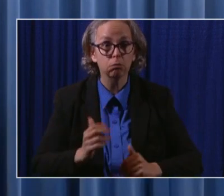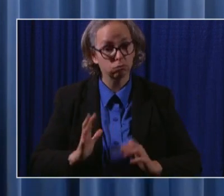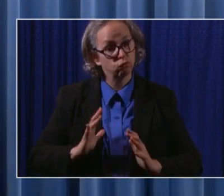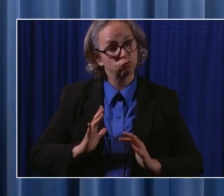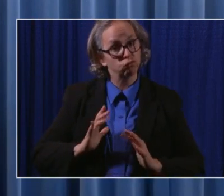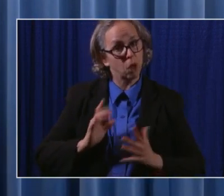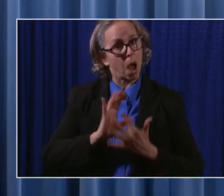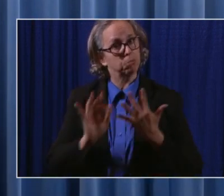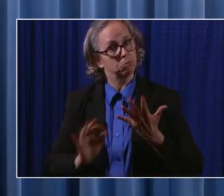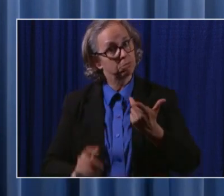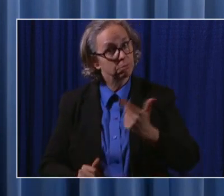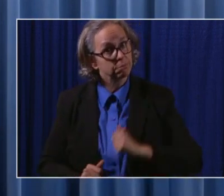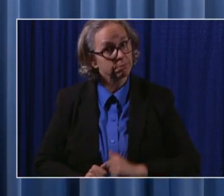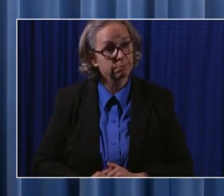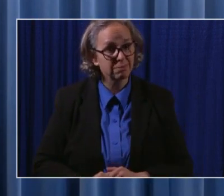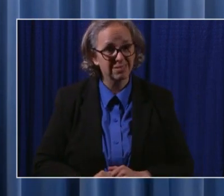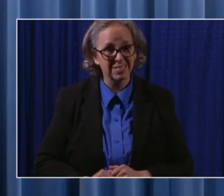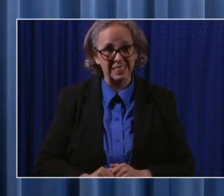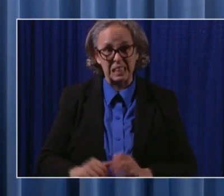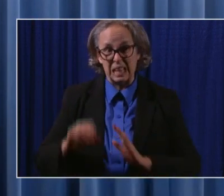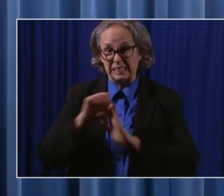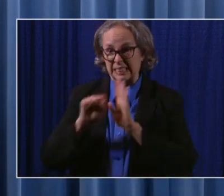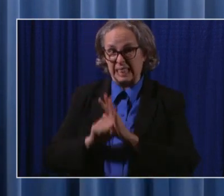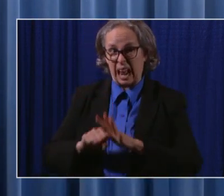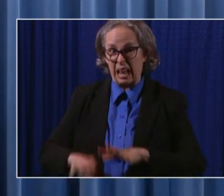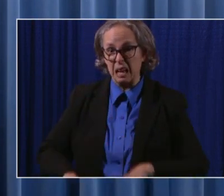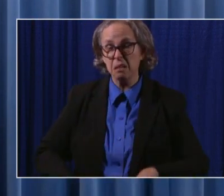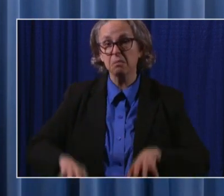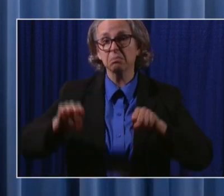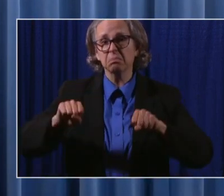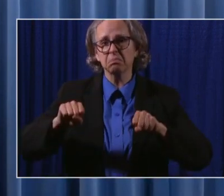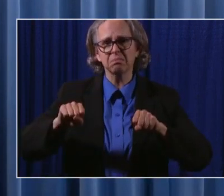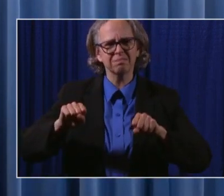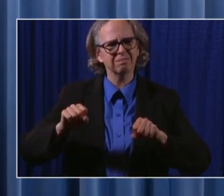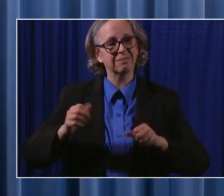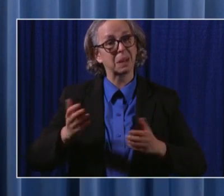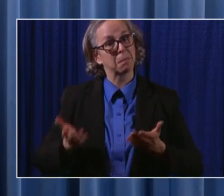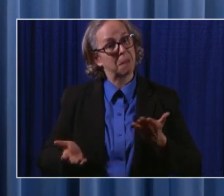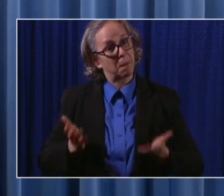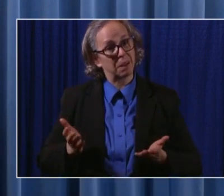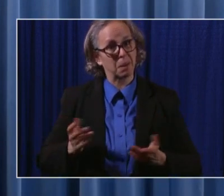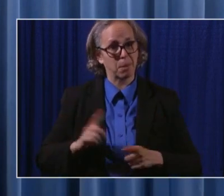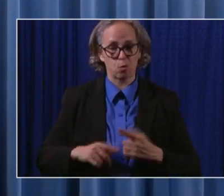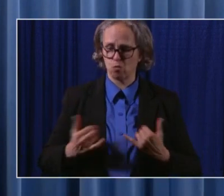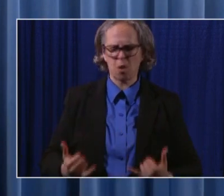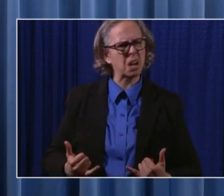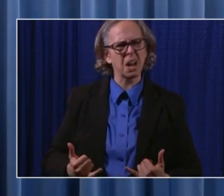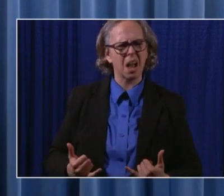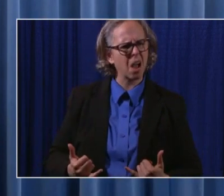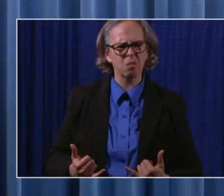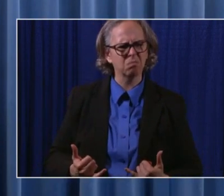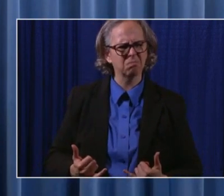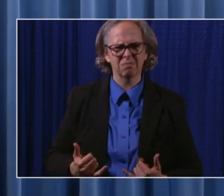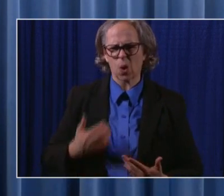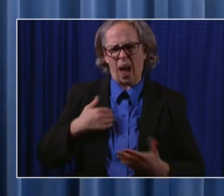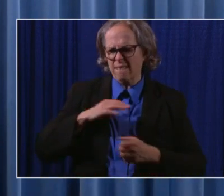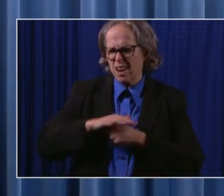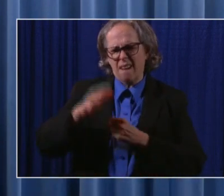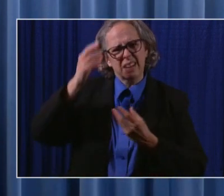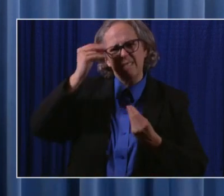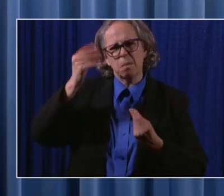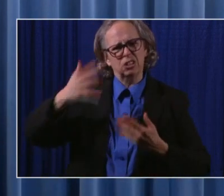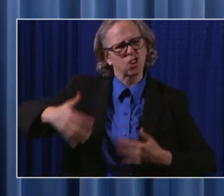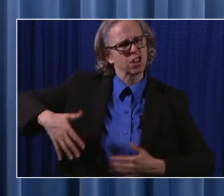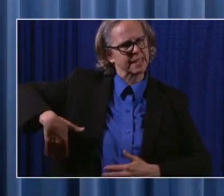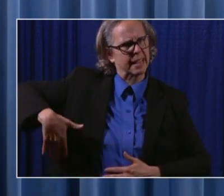intervene, but certainly there's not enough data yet to make any kind of call like that. We're not in that position